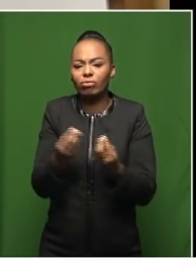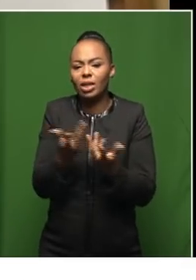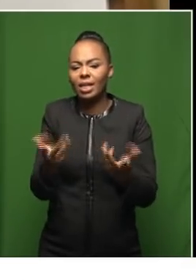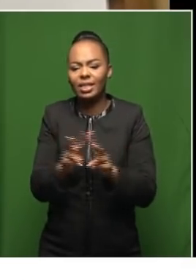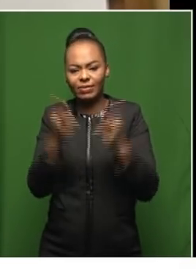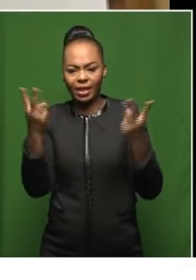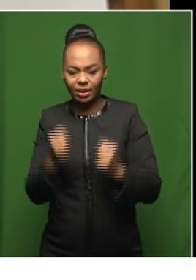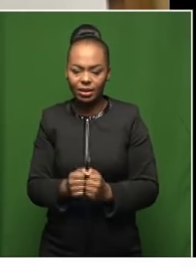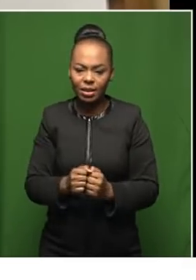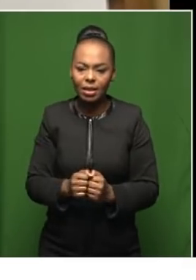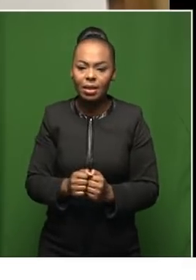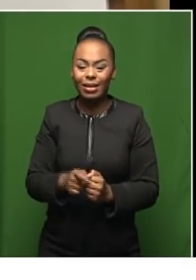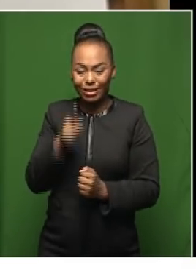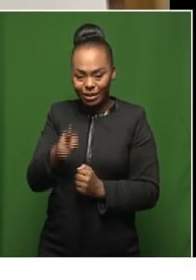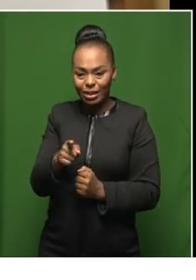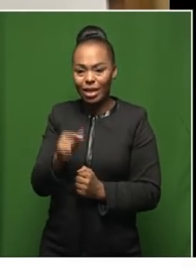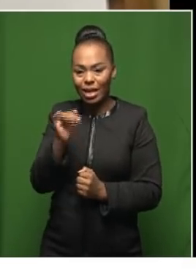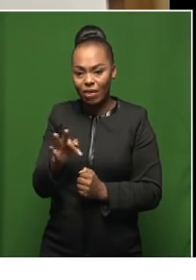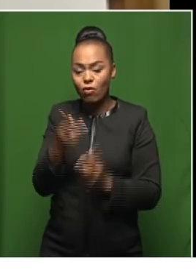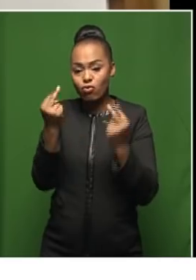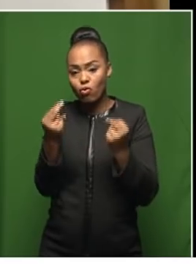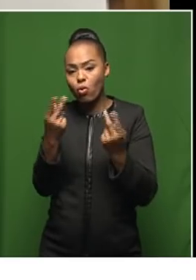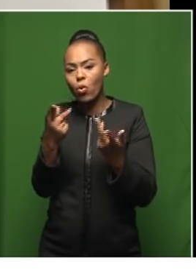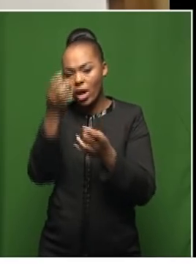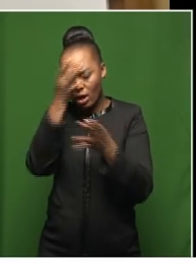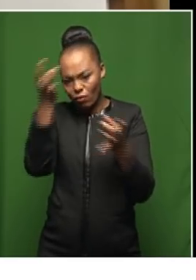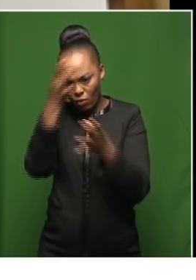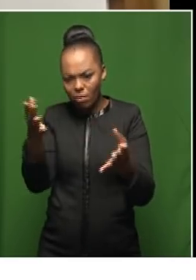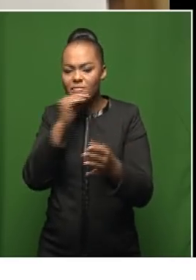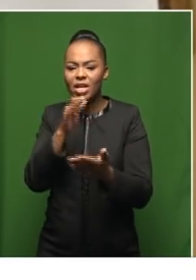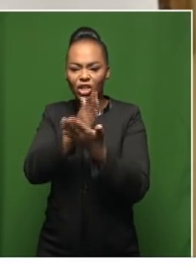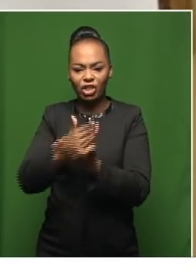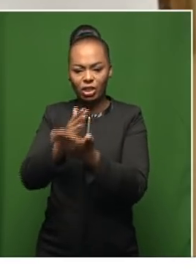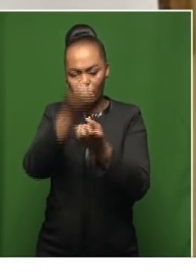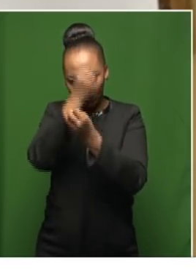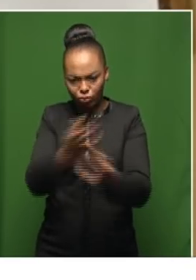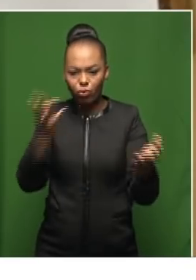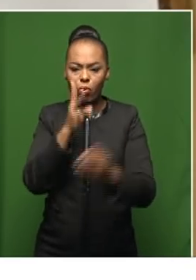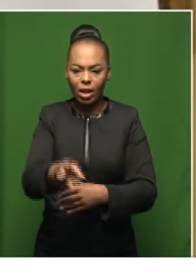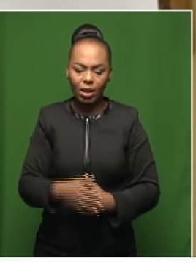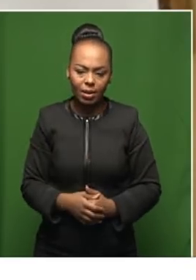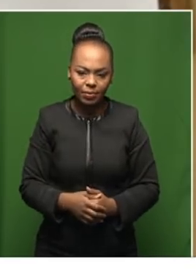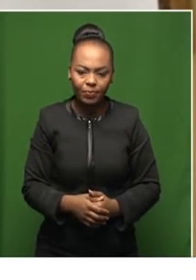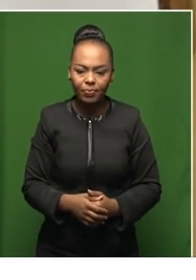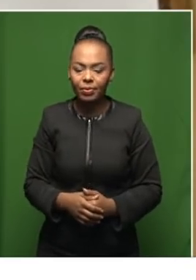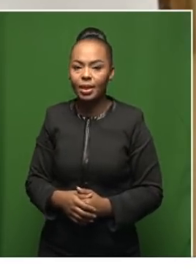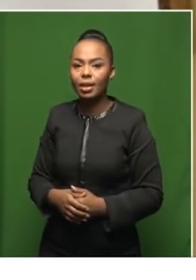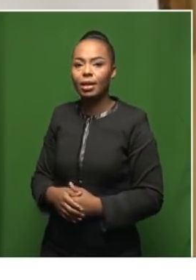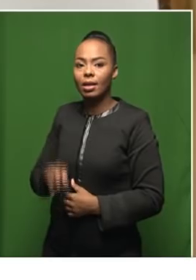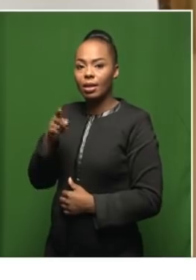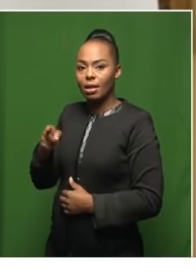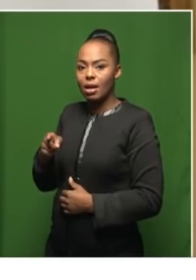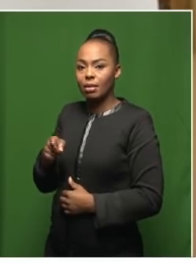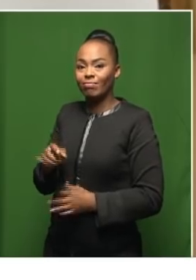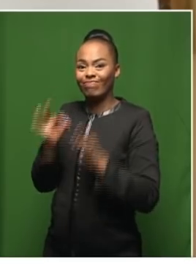because that situation is fluid, when there's new information, we'll be able to share. There's also concern about the efficacy and or